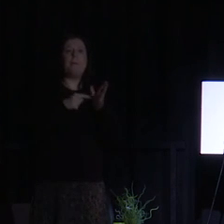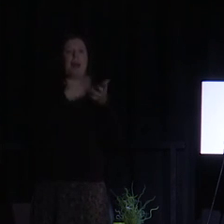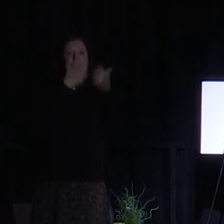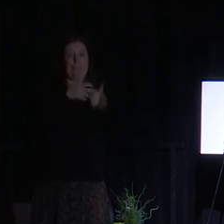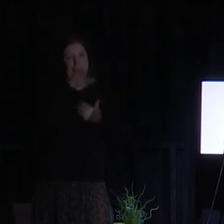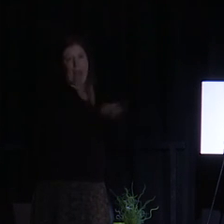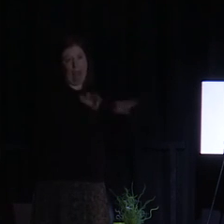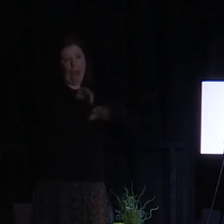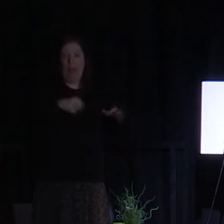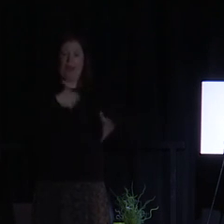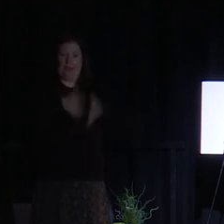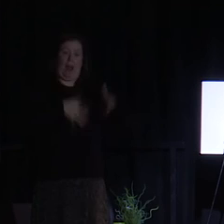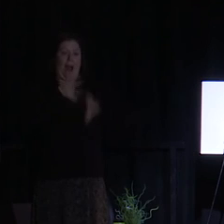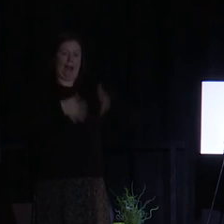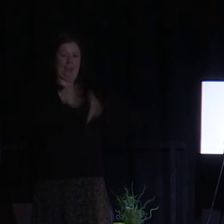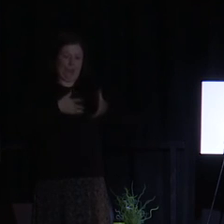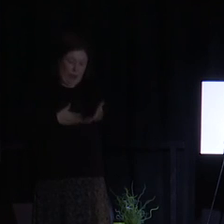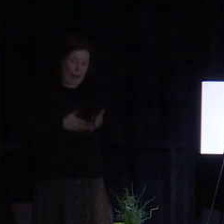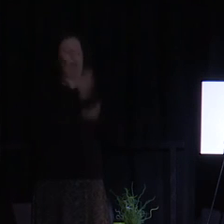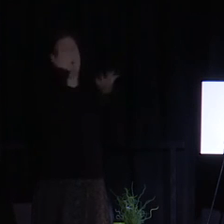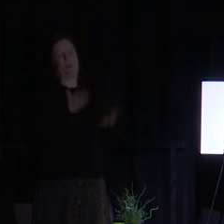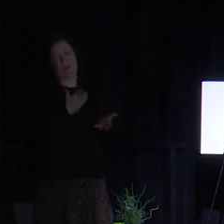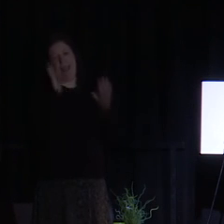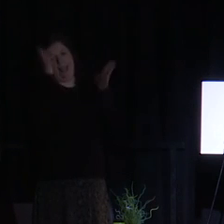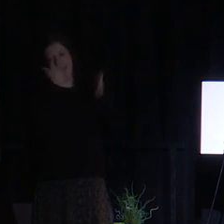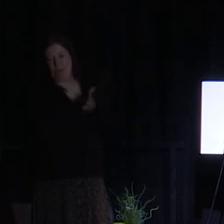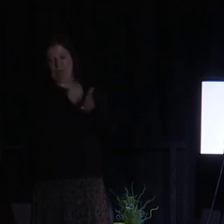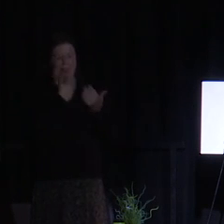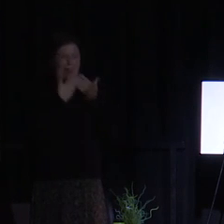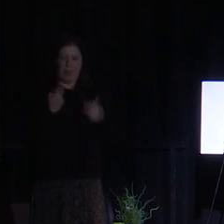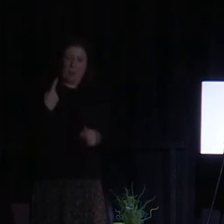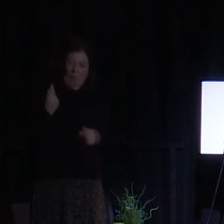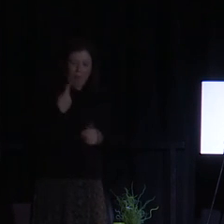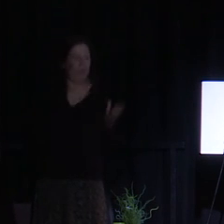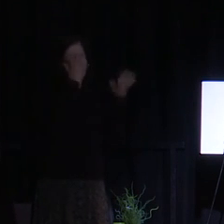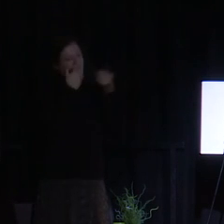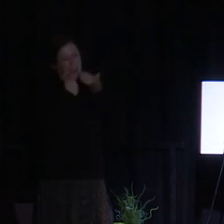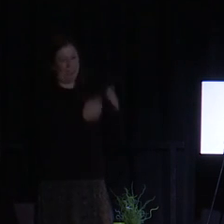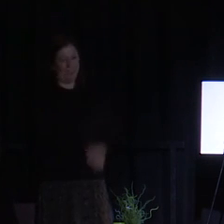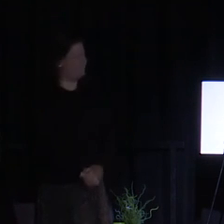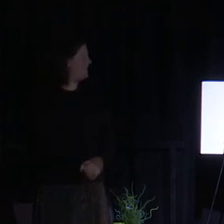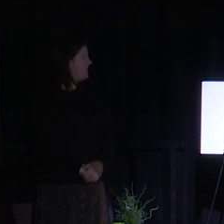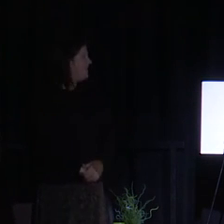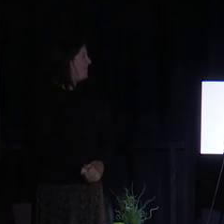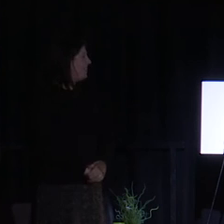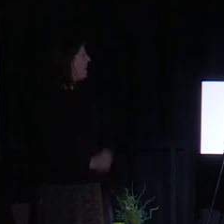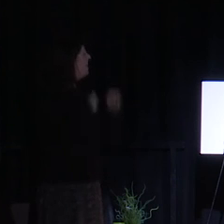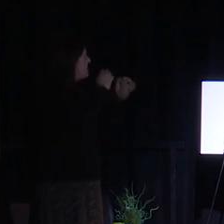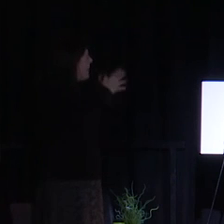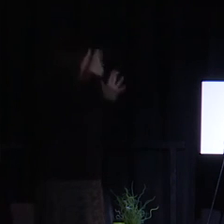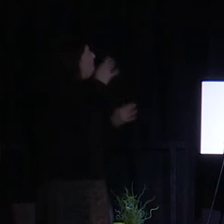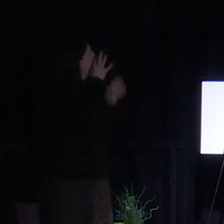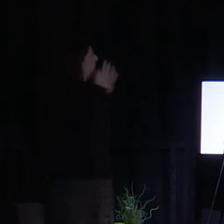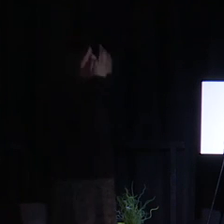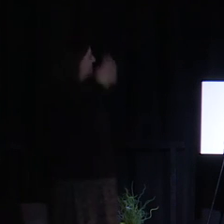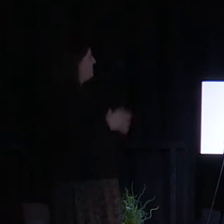back there and our signers. You've been brilliant today. Absolutely brilliant, both of you. Thank you so much. My what's my sign? What did you